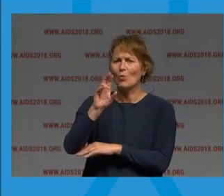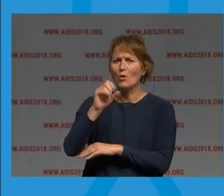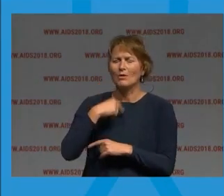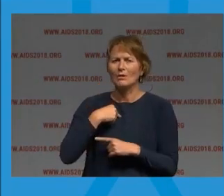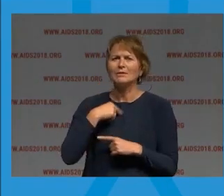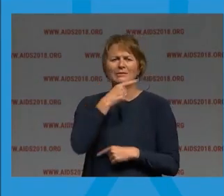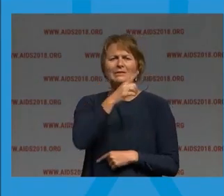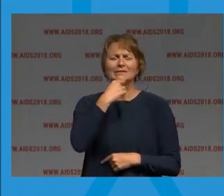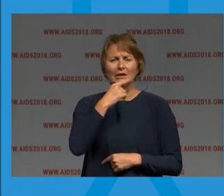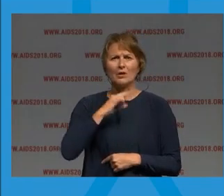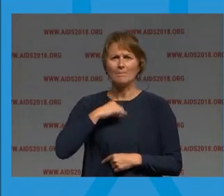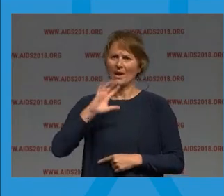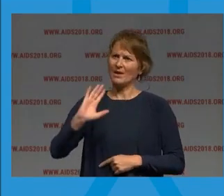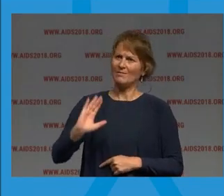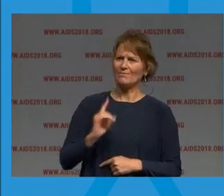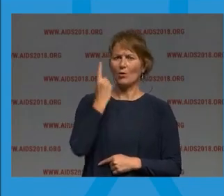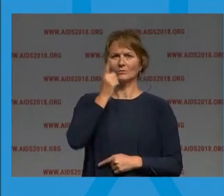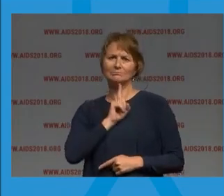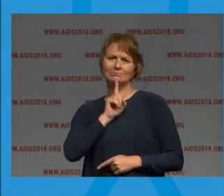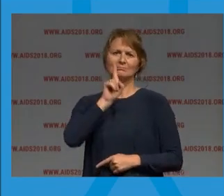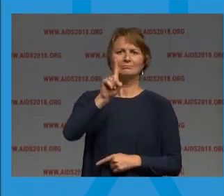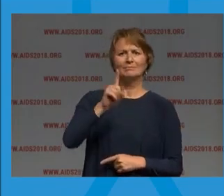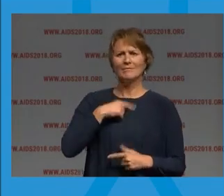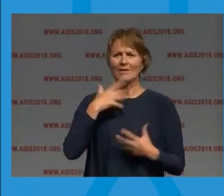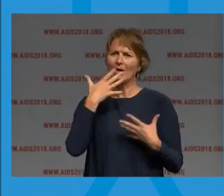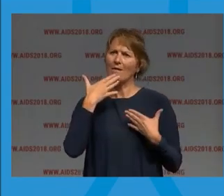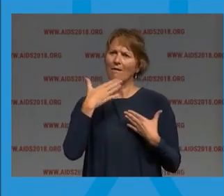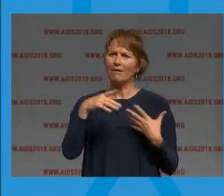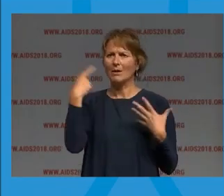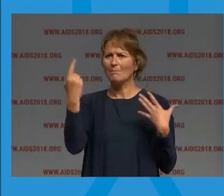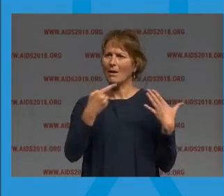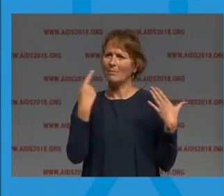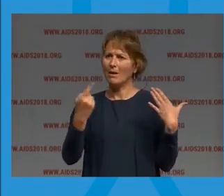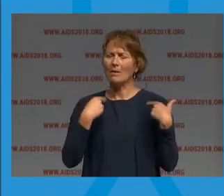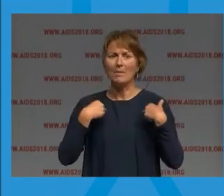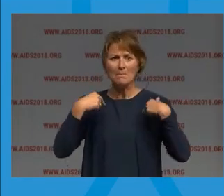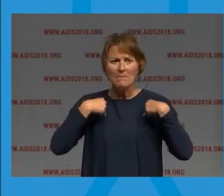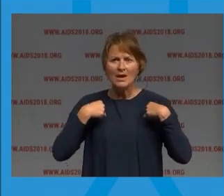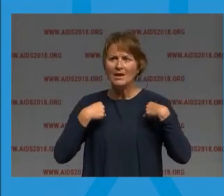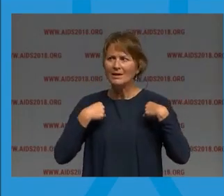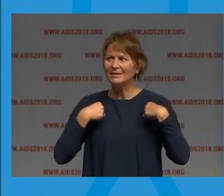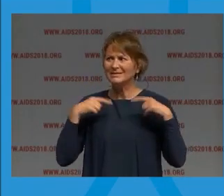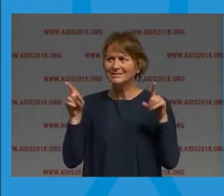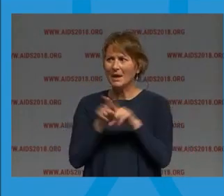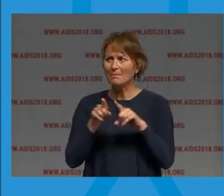because the reason I'm standing in front of you today is because I married a head of state.